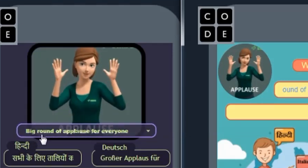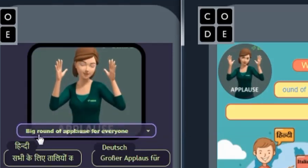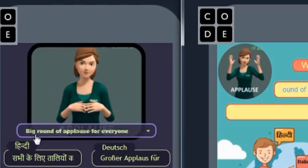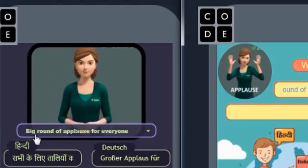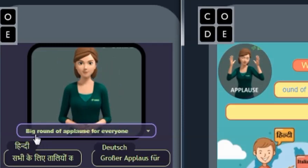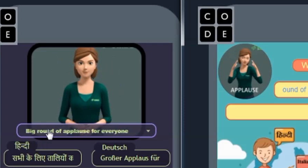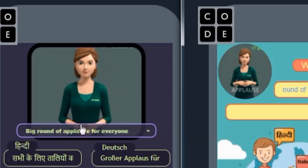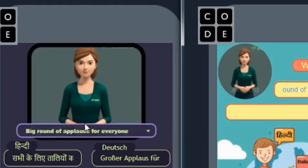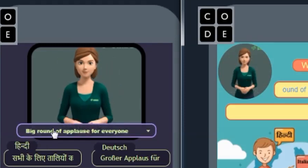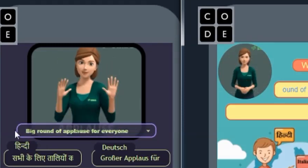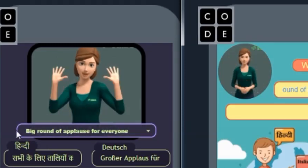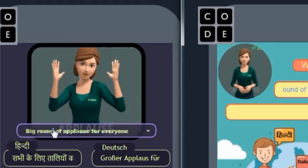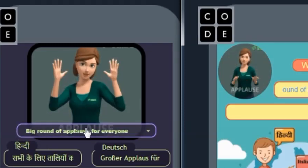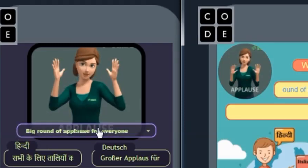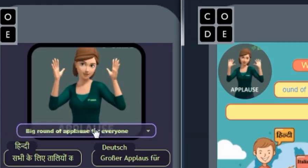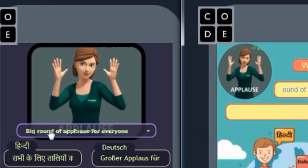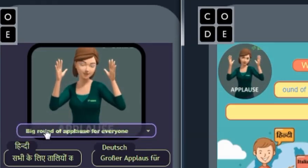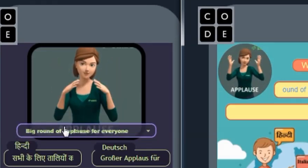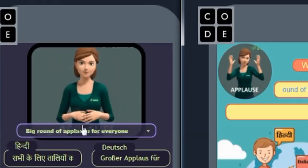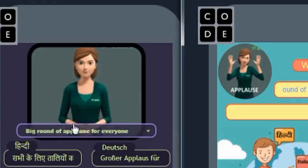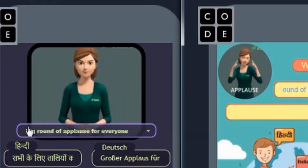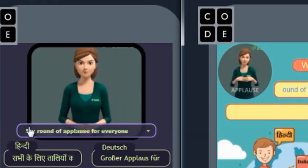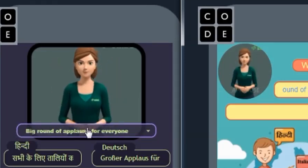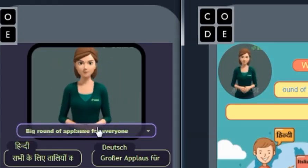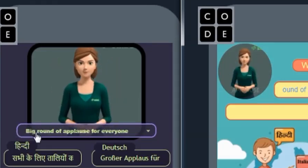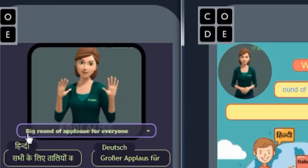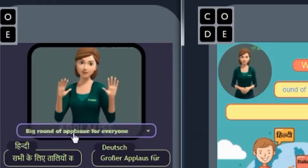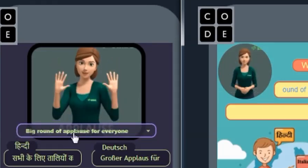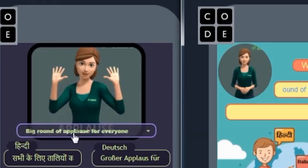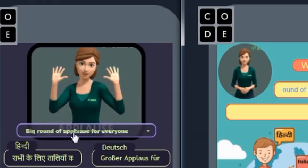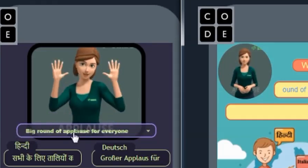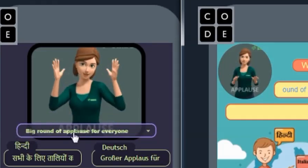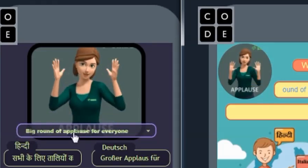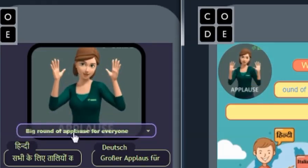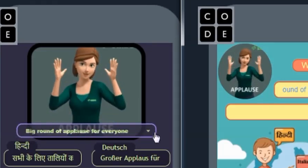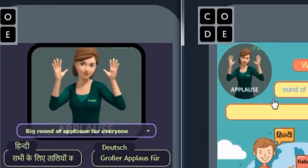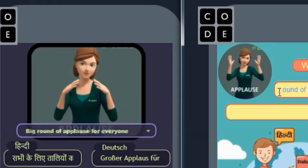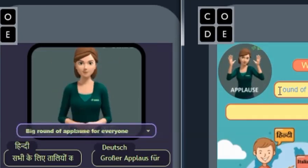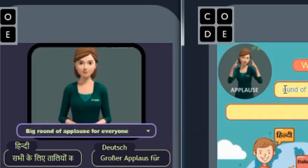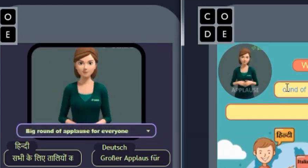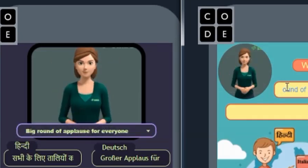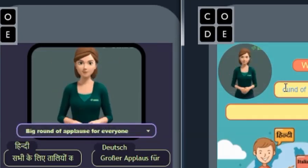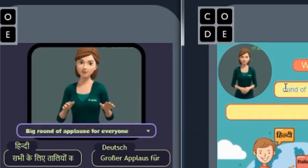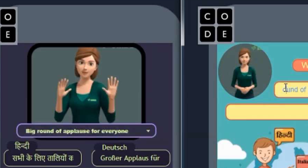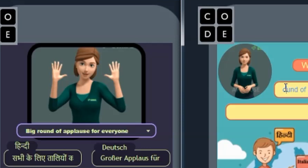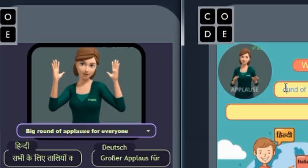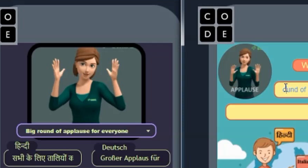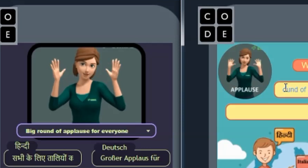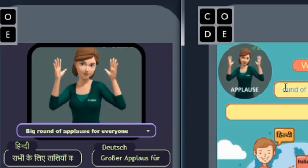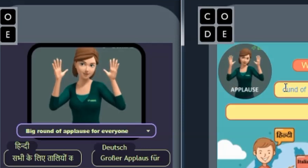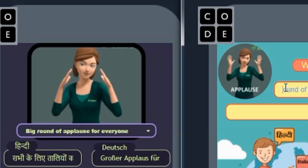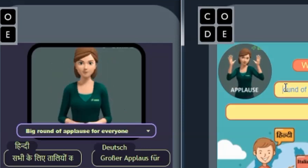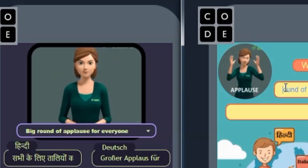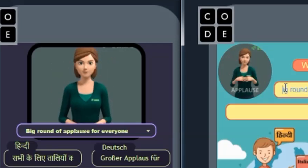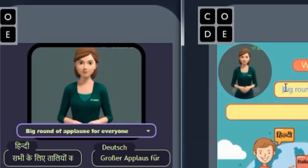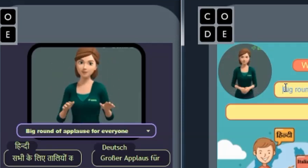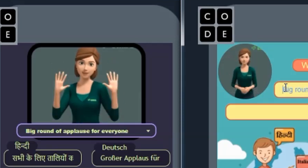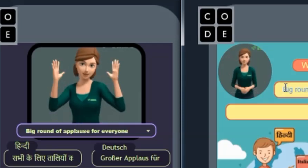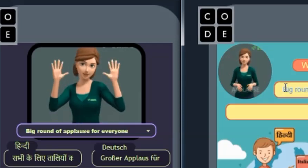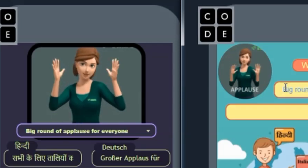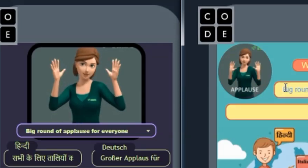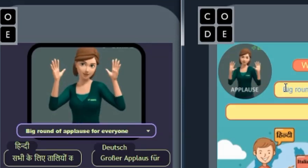Italiano. Whatever sentence is getting reflected over here in this drop down, he'll be able to access that also in